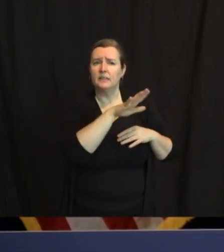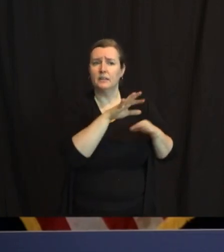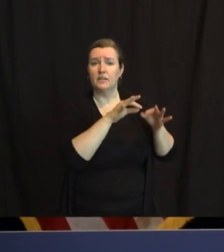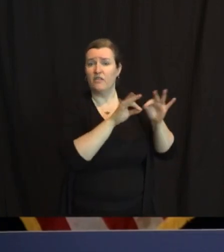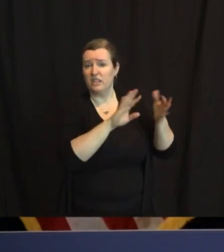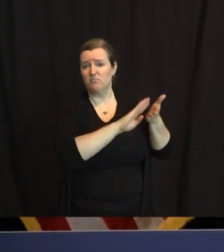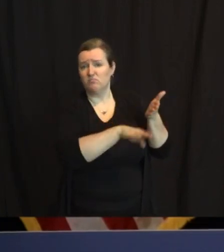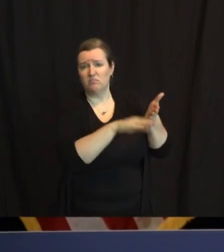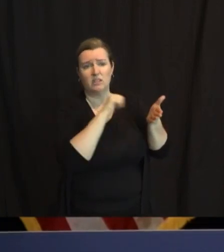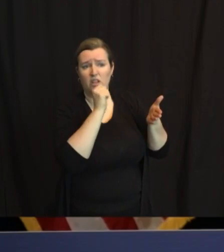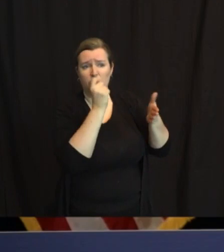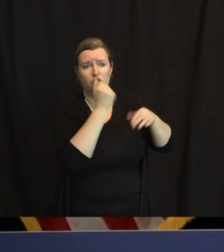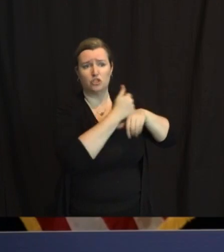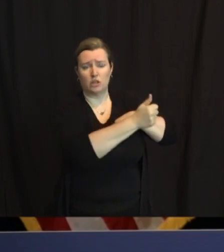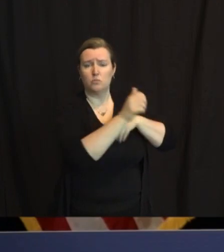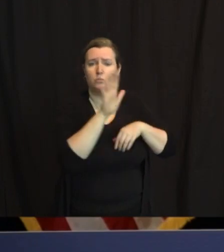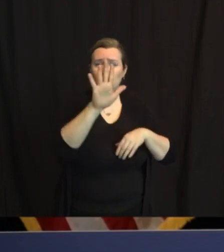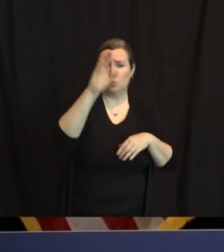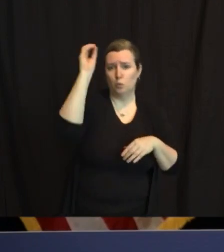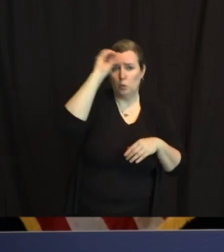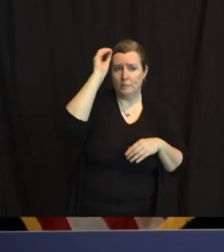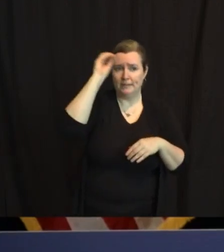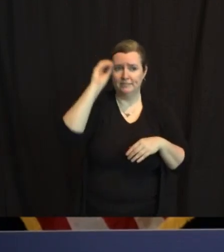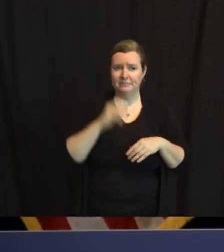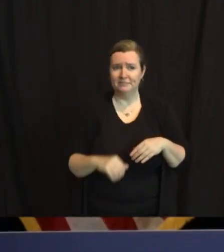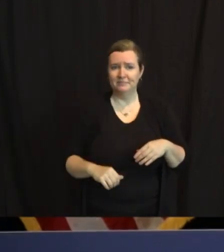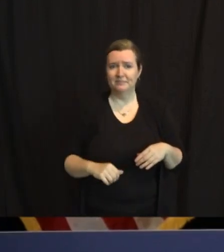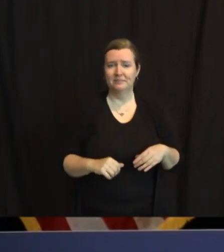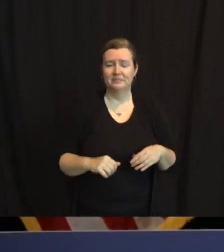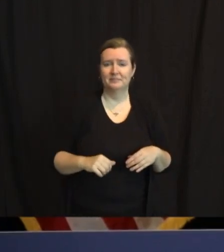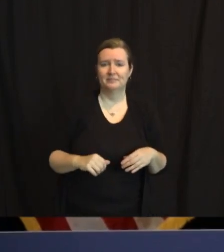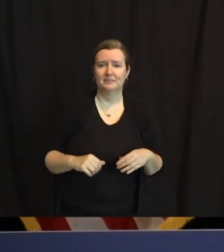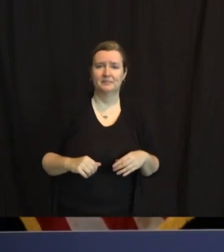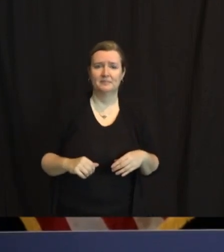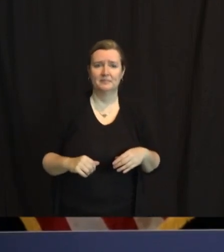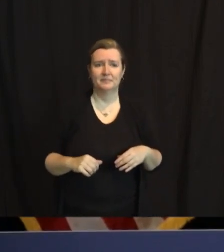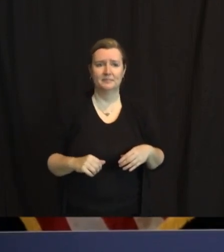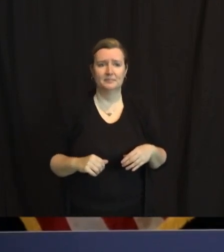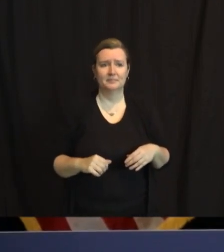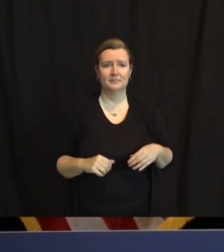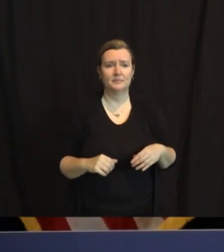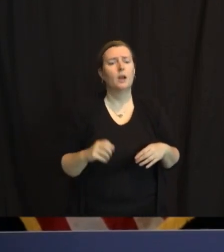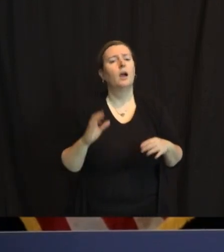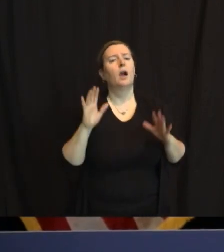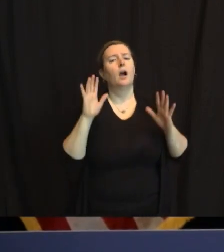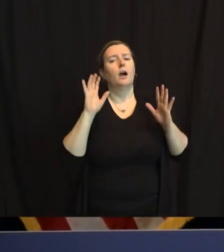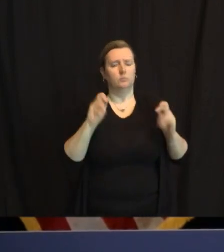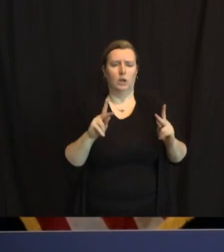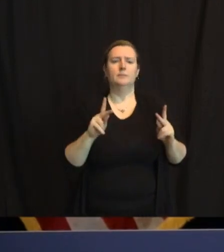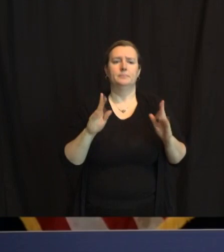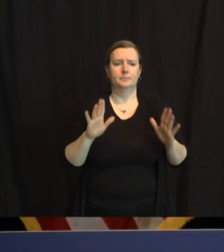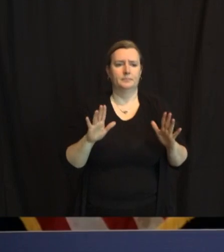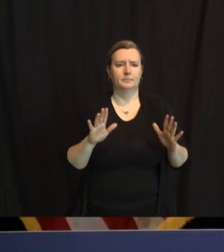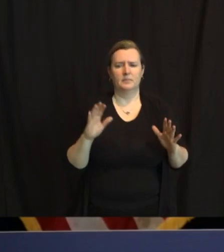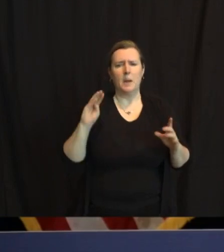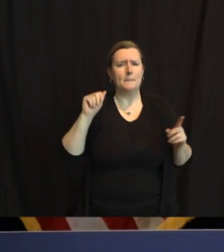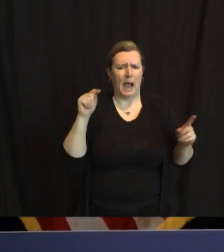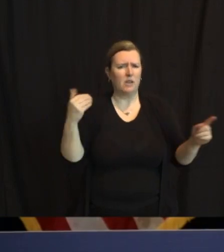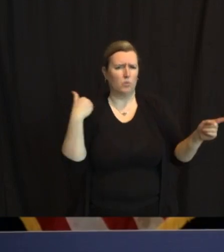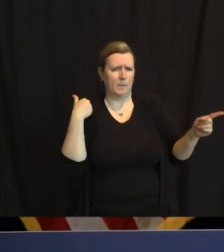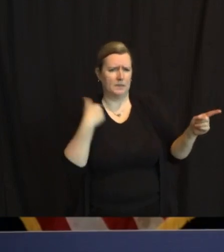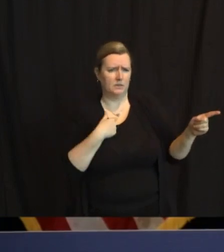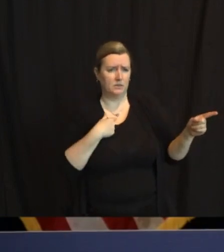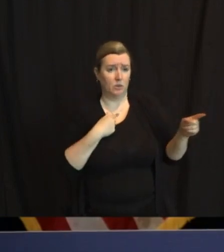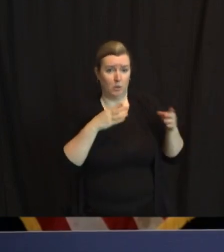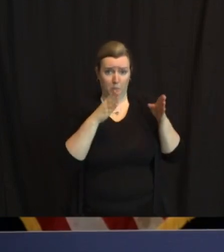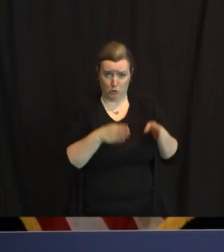So, Rob, why don't you, because I got one of these, at least one of these last night. I know Matt asked me about one of these where somebody got approved. They